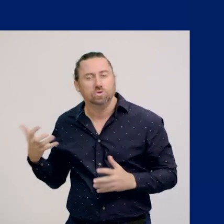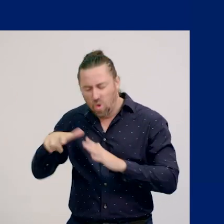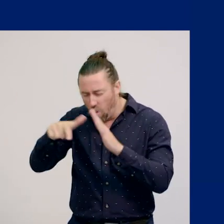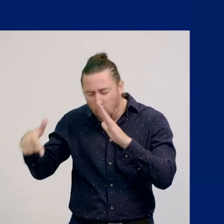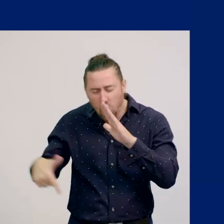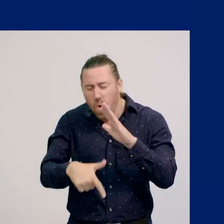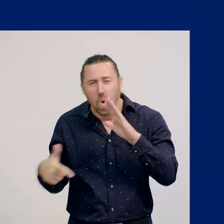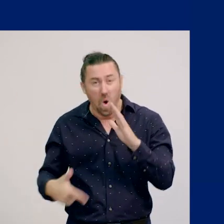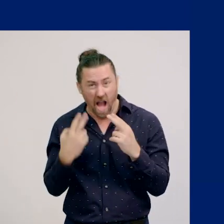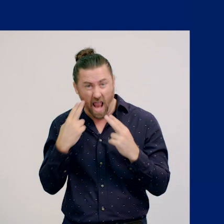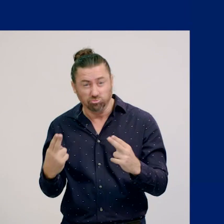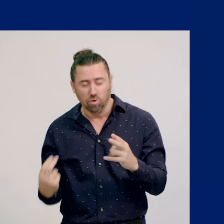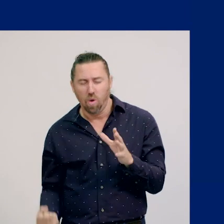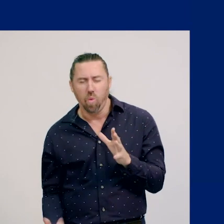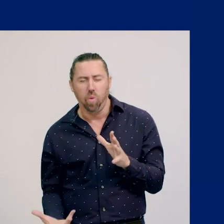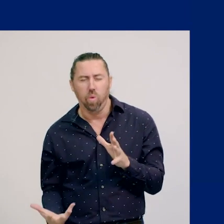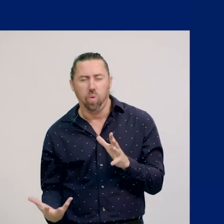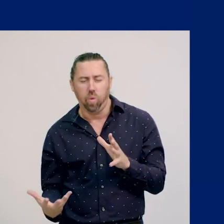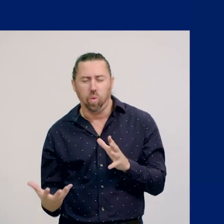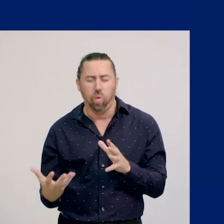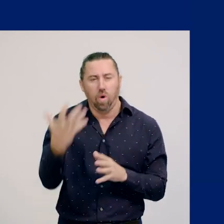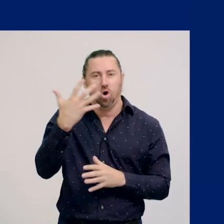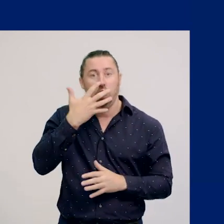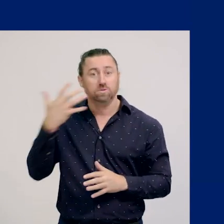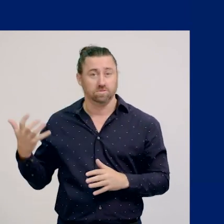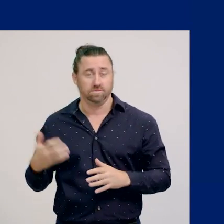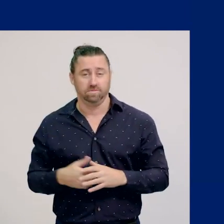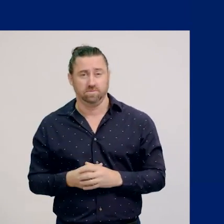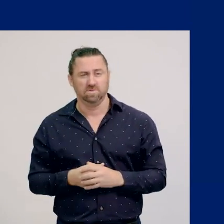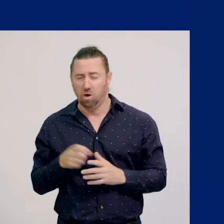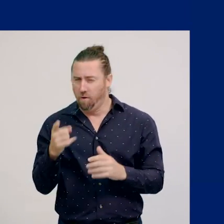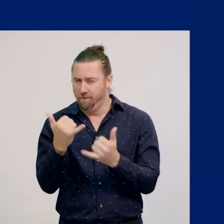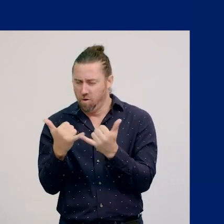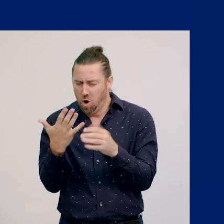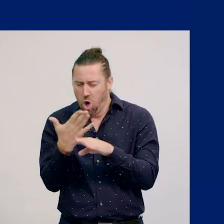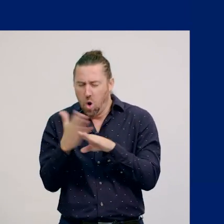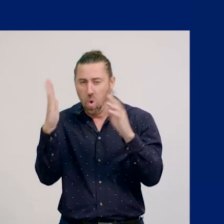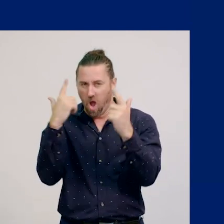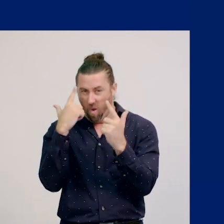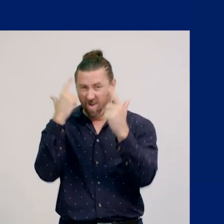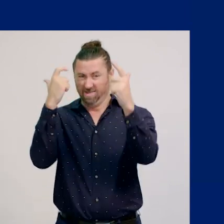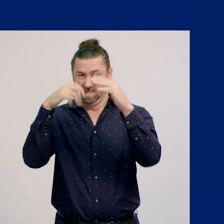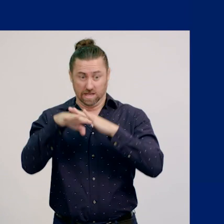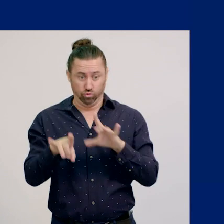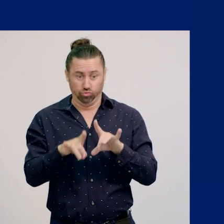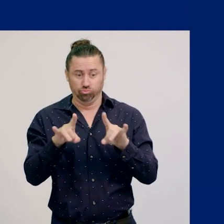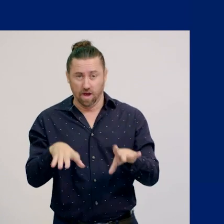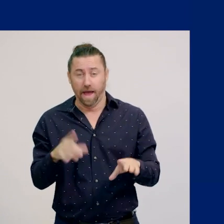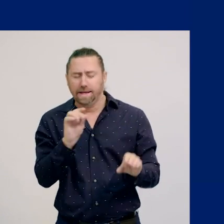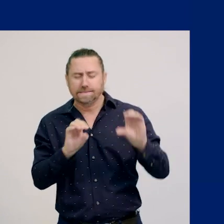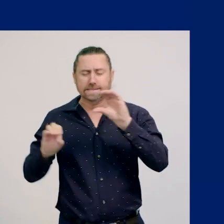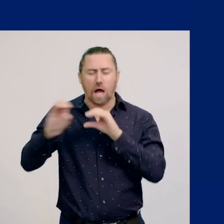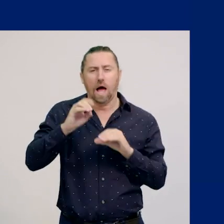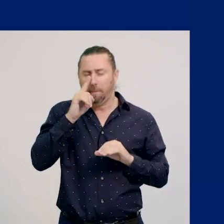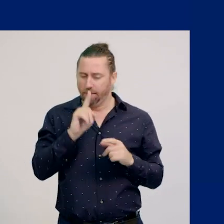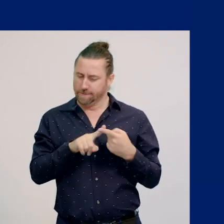from deep beneath the Earth's surface. Geothermal energy is a very new industry in Australia, and scientists are